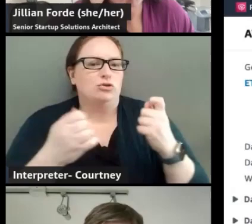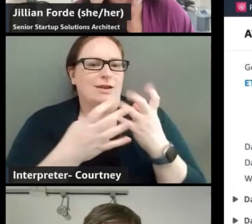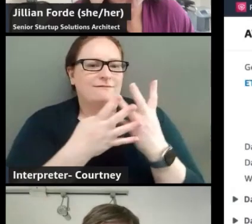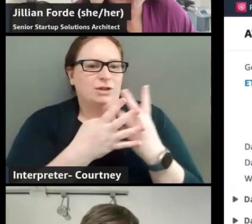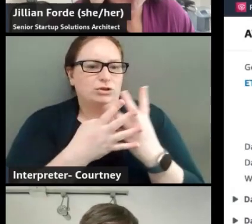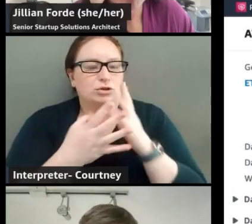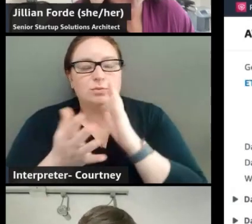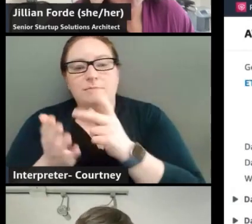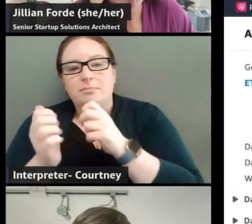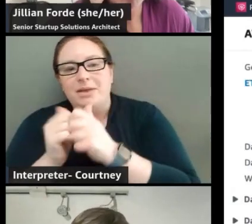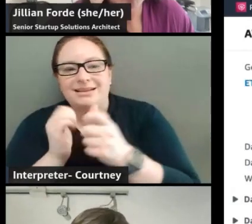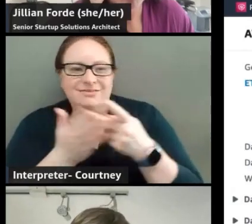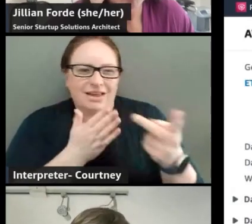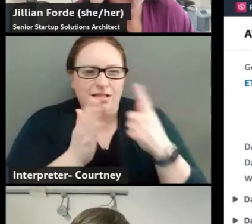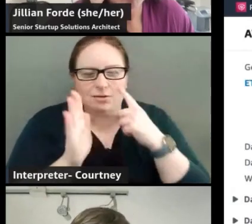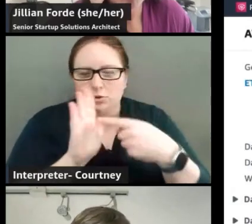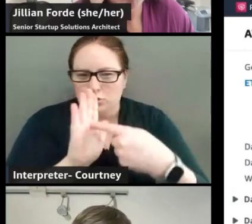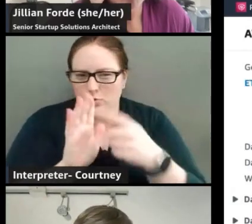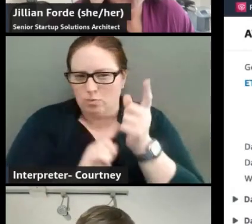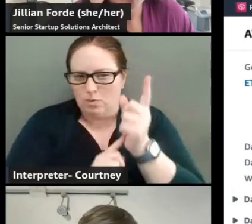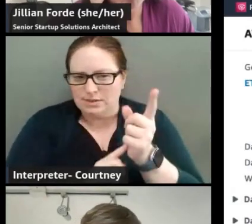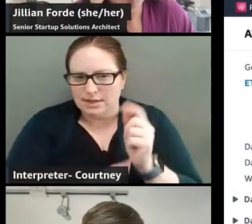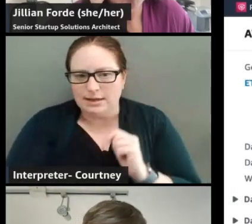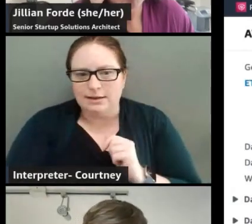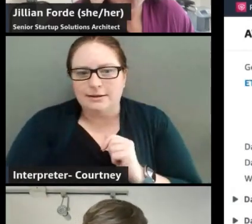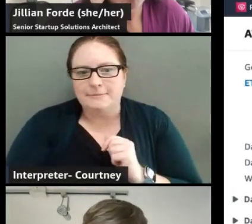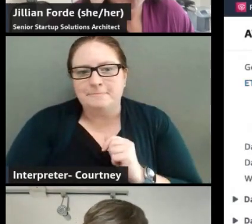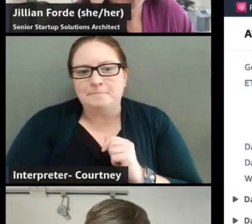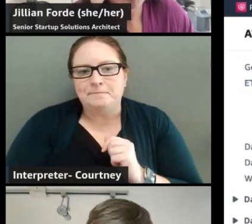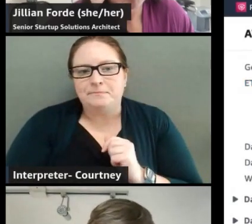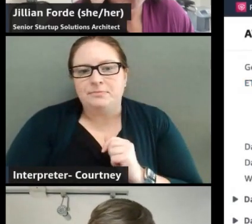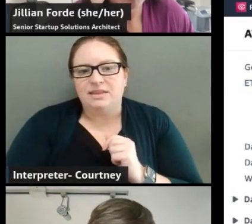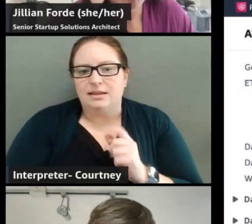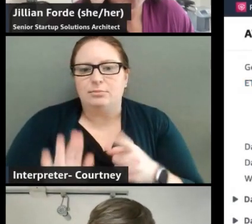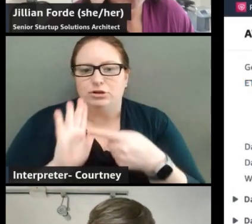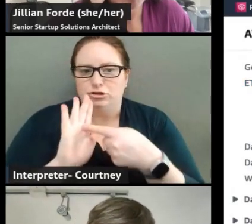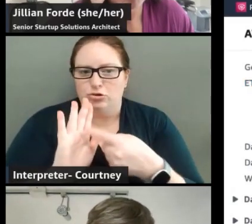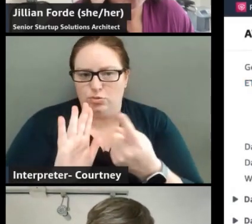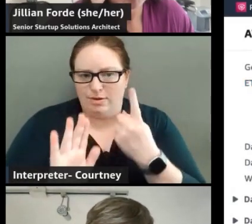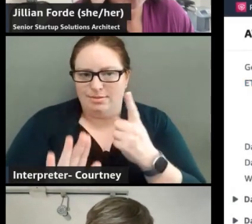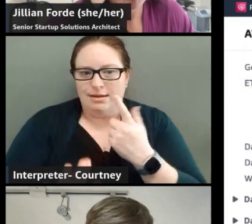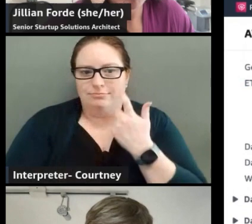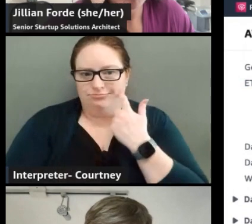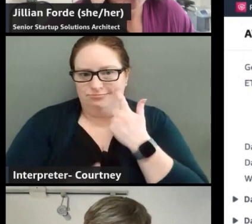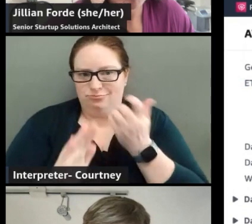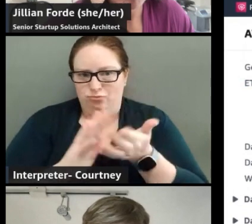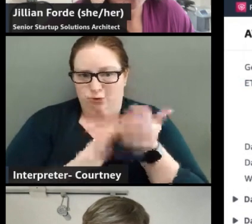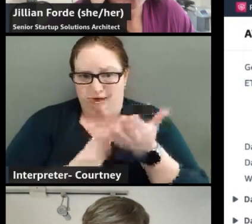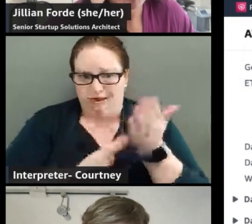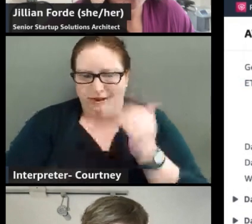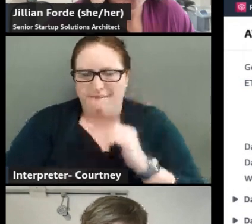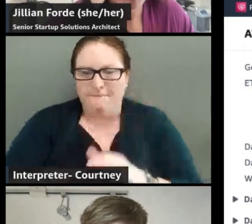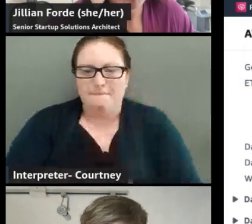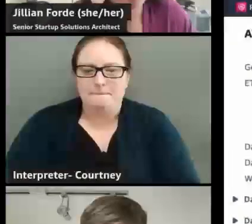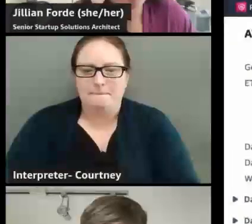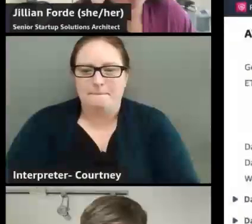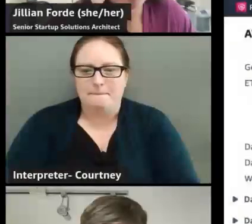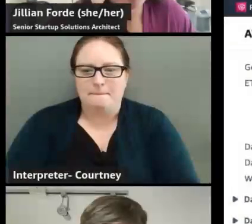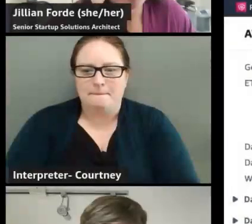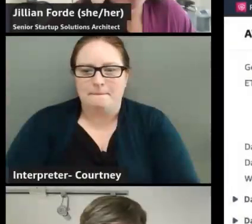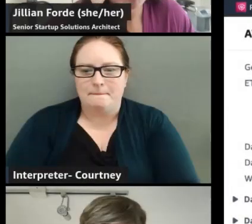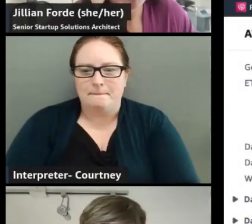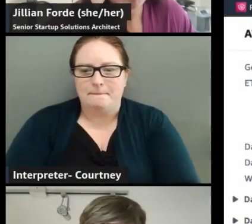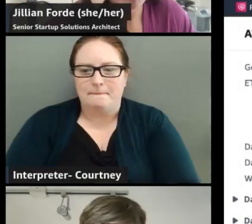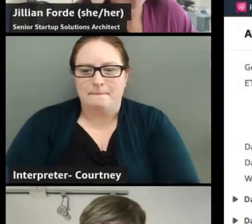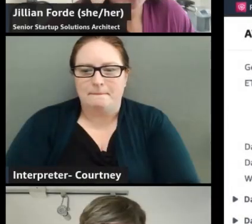and I'll show you that in a second. So let me just show you one that actually ran. So I've got this one. It's the exact same thing. The